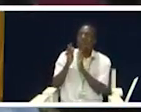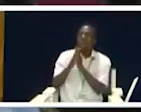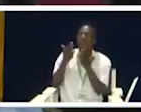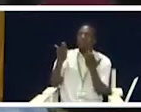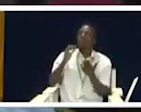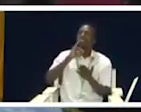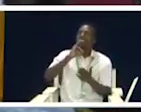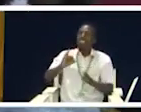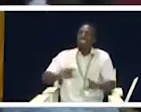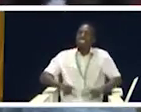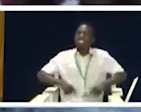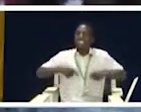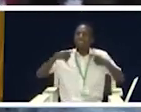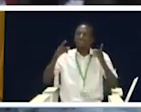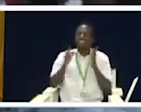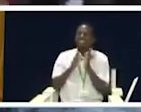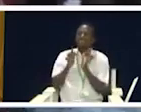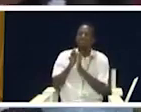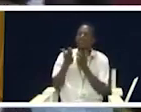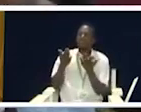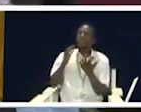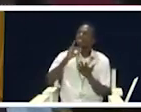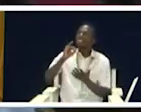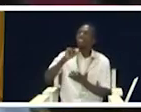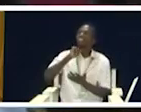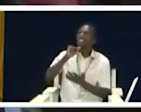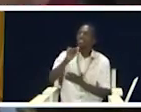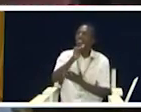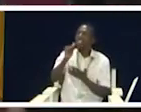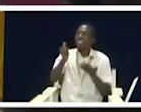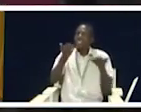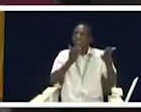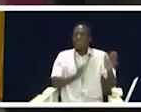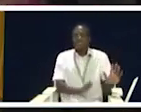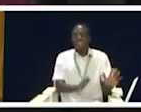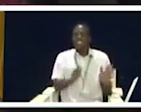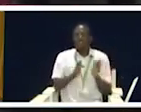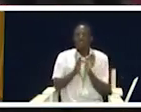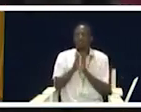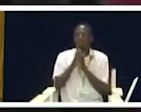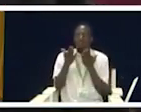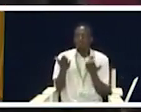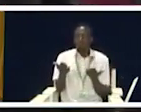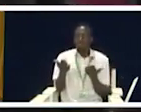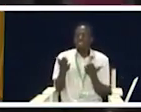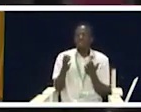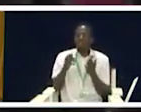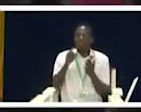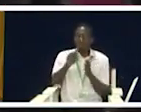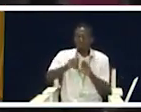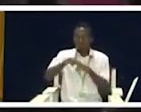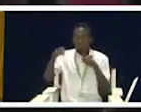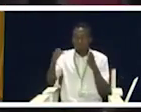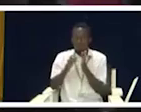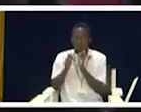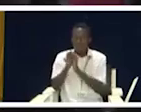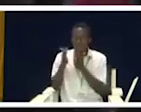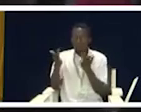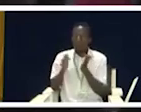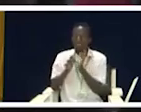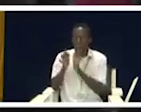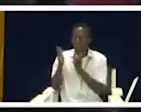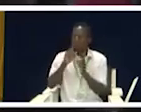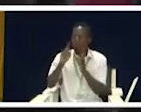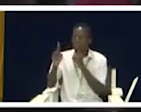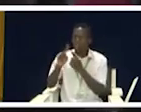life. The Bible is not a dead book. The Bible is a book of wonders. When you open the Bible opens to you. When you open the Bible talks to you. When